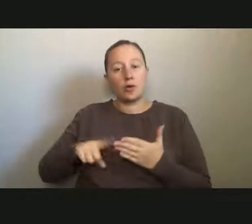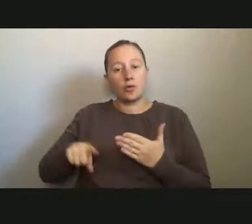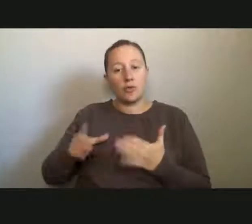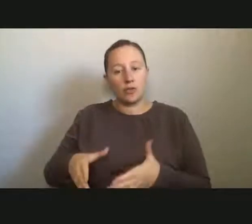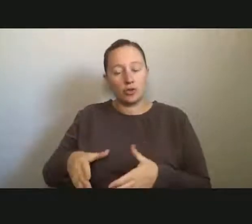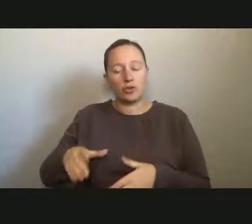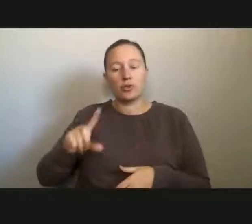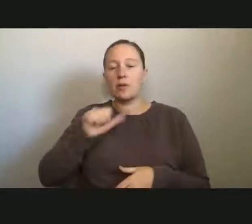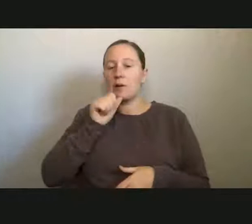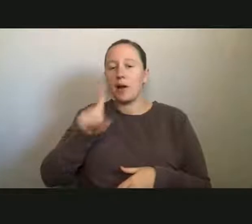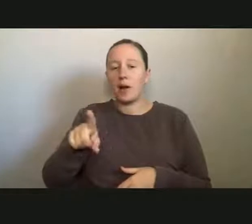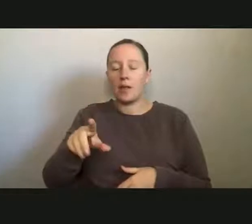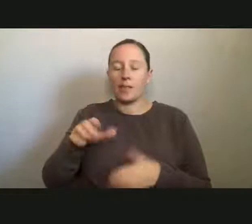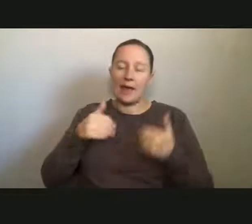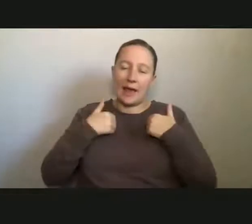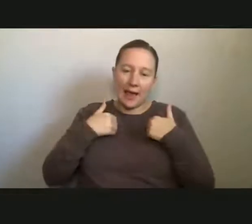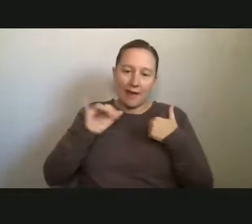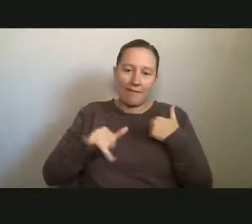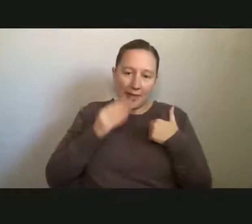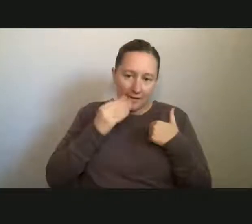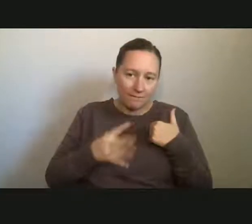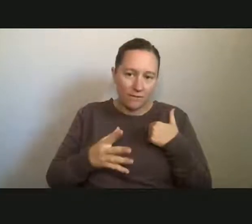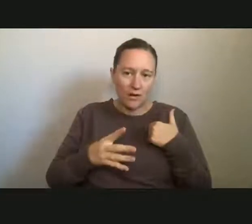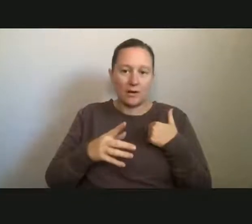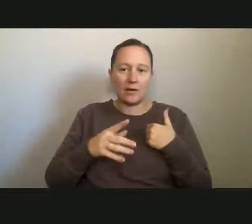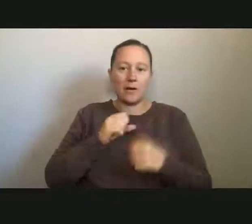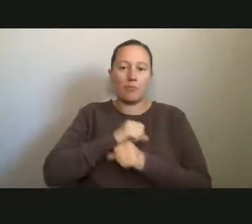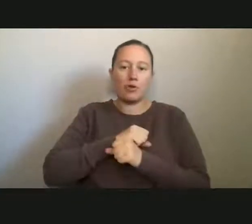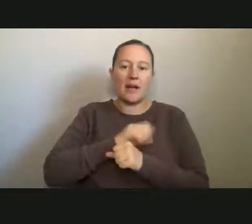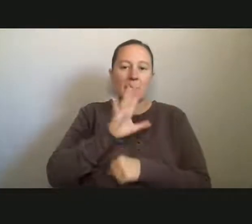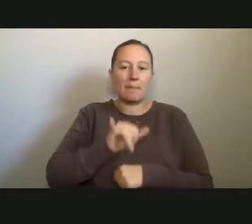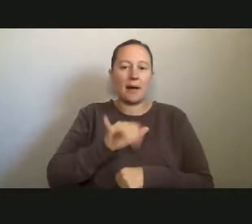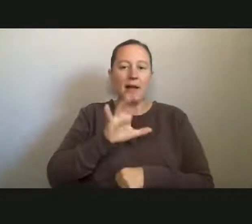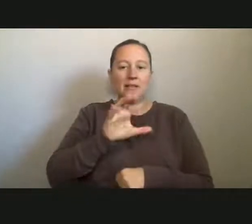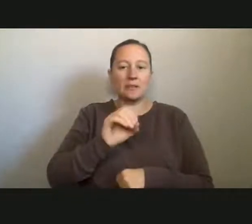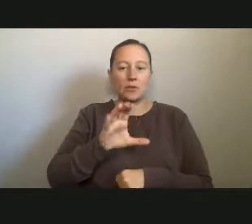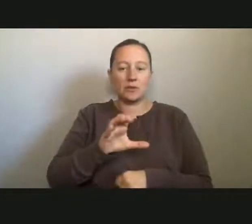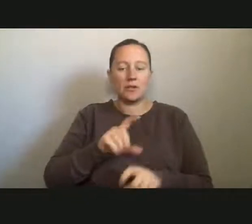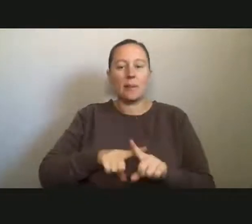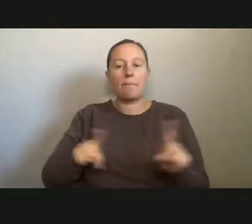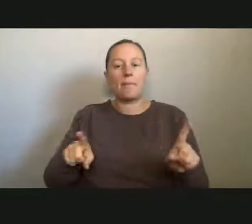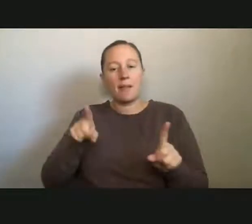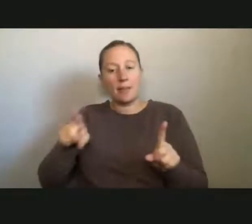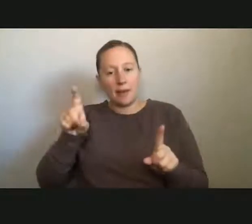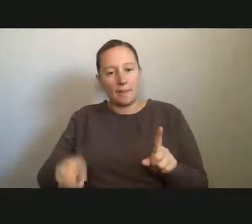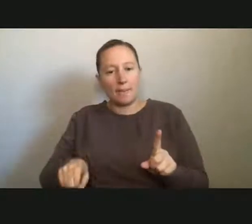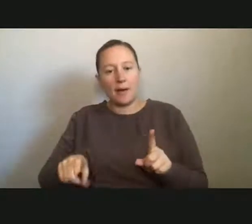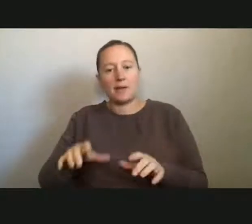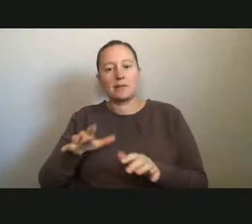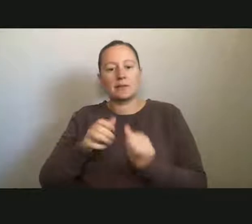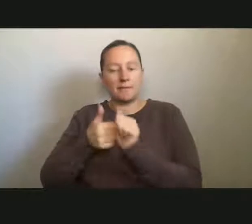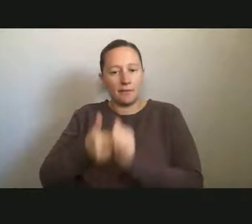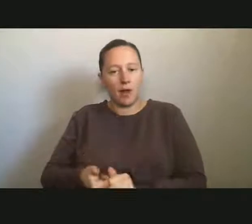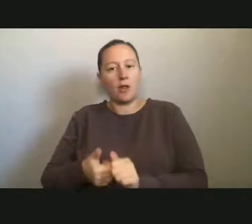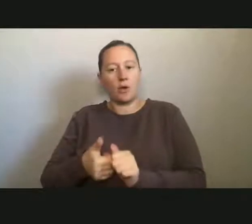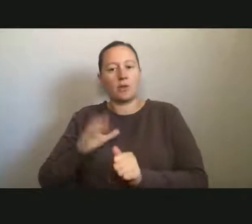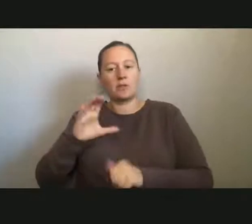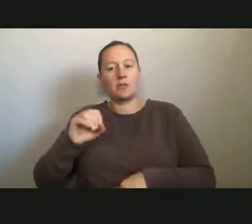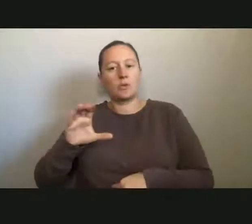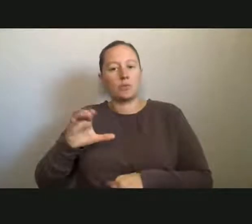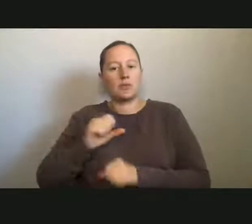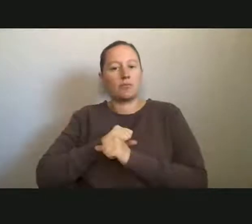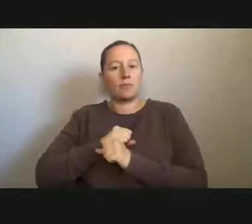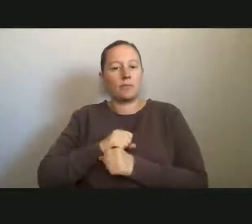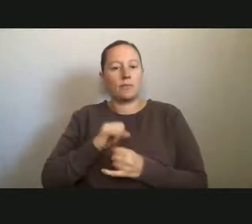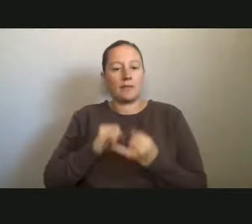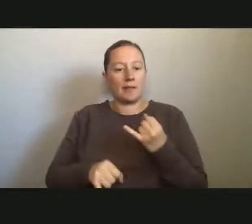only have this information that is protected by a COC, but they also must uphold the COC protections. And then the last thing I want